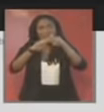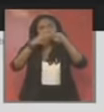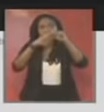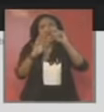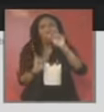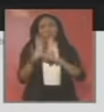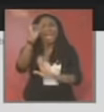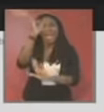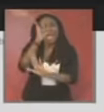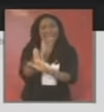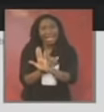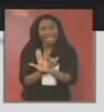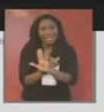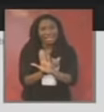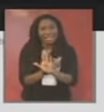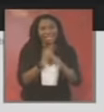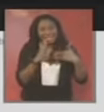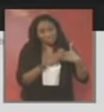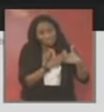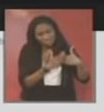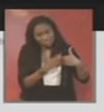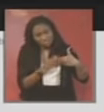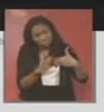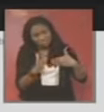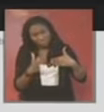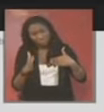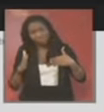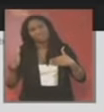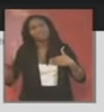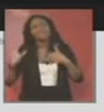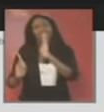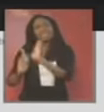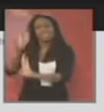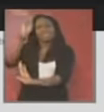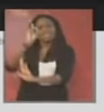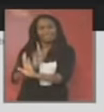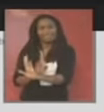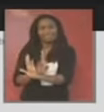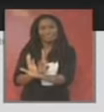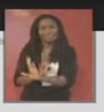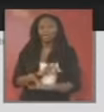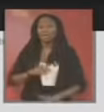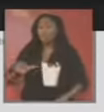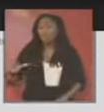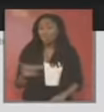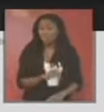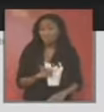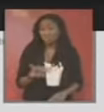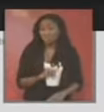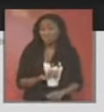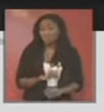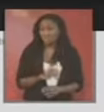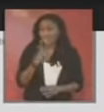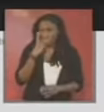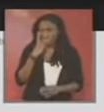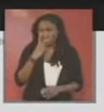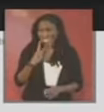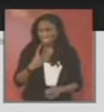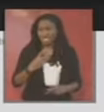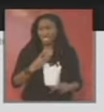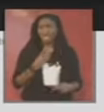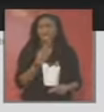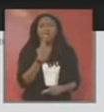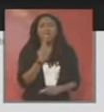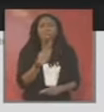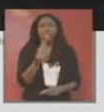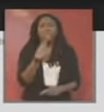end of July, go into the remainder of the year. We also see that there's a line with red